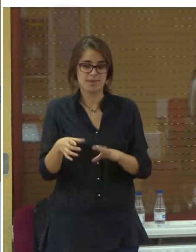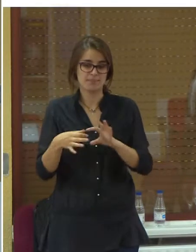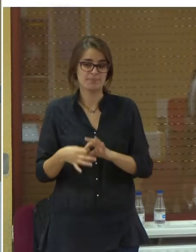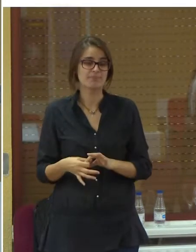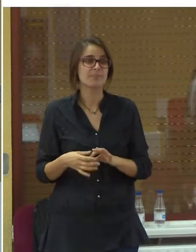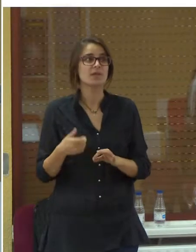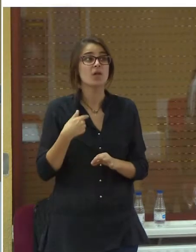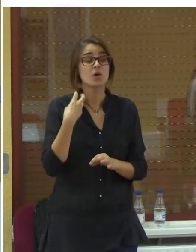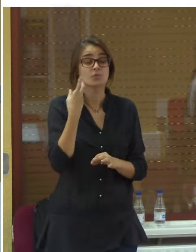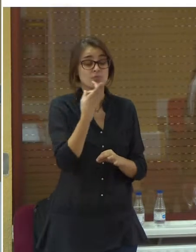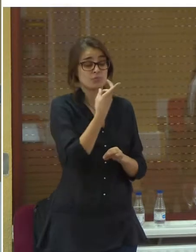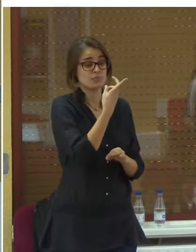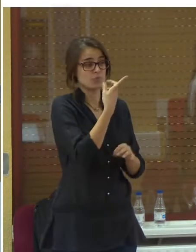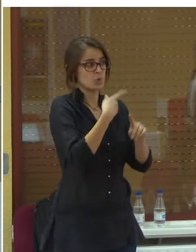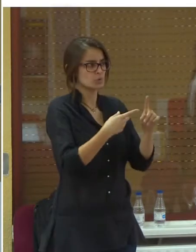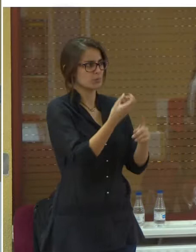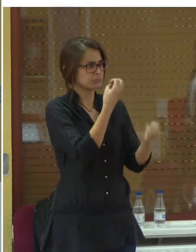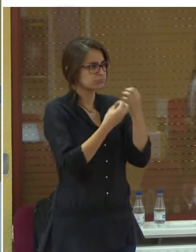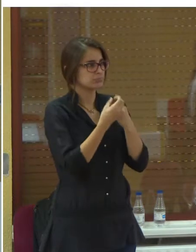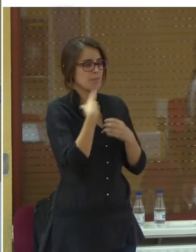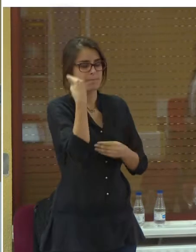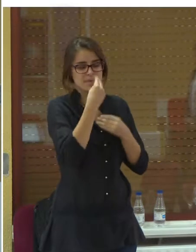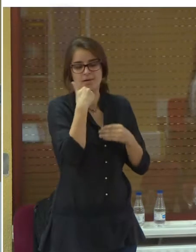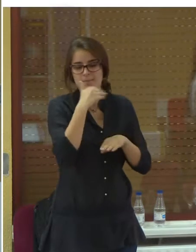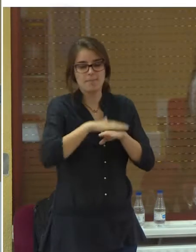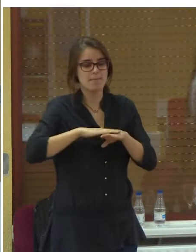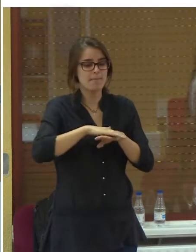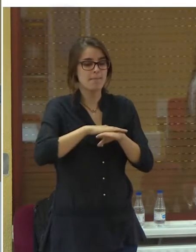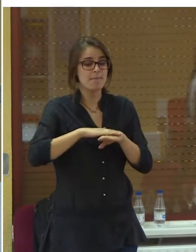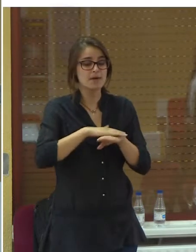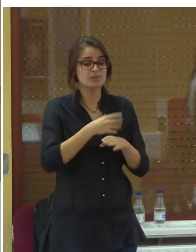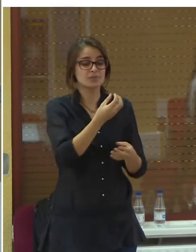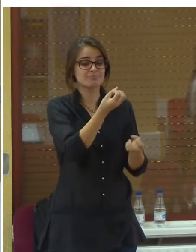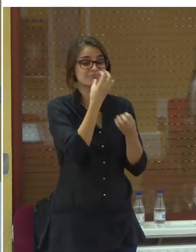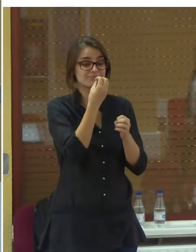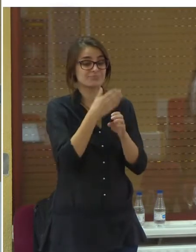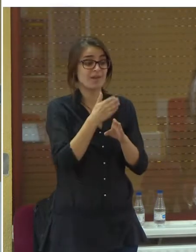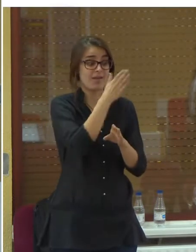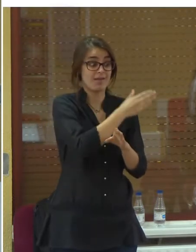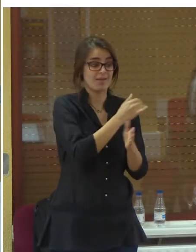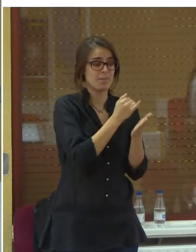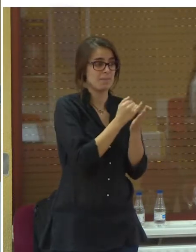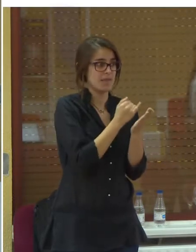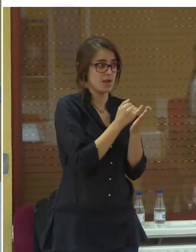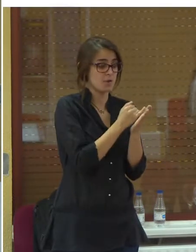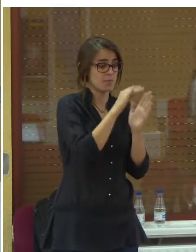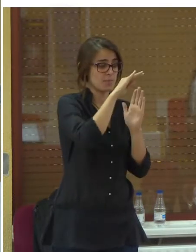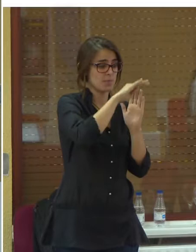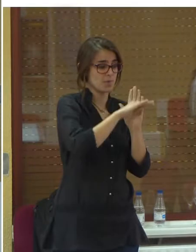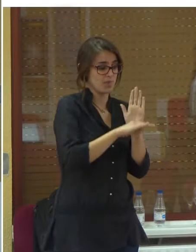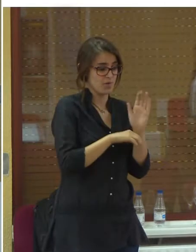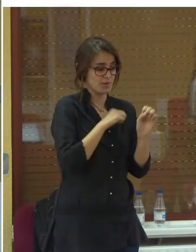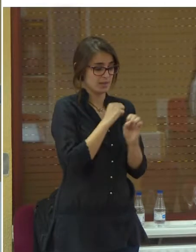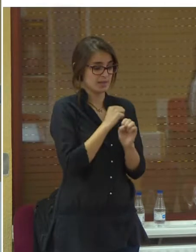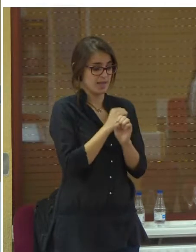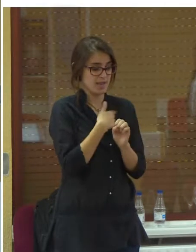smart devices. But one of the outcomes of the pilot test is that before the pilot test, the programming